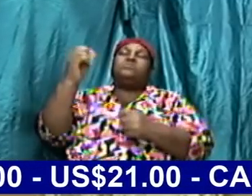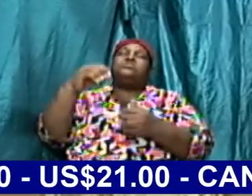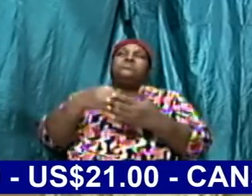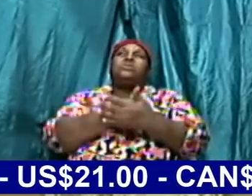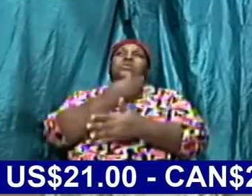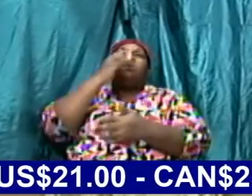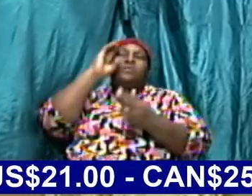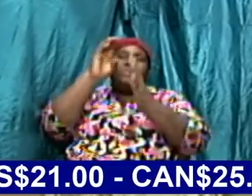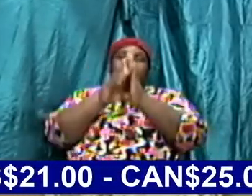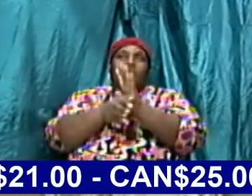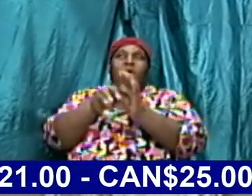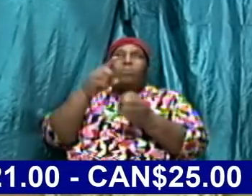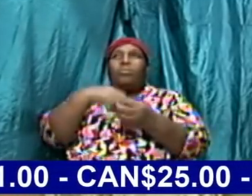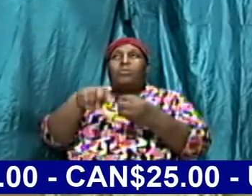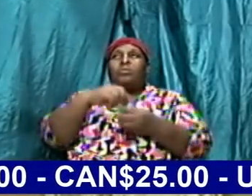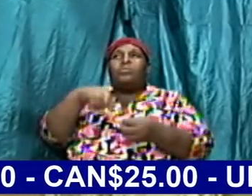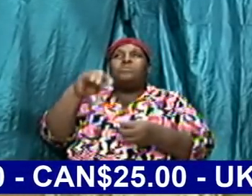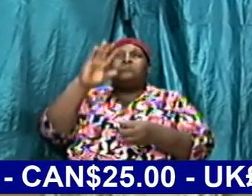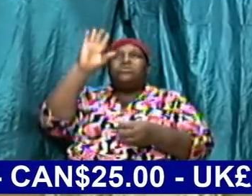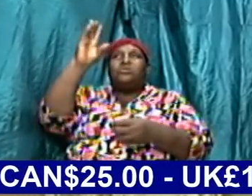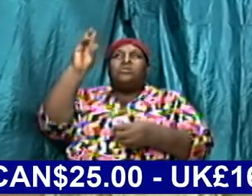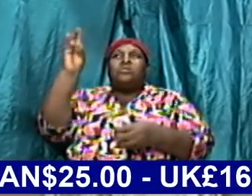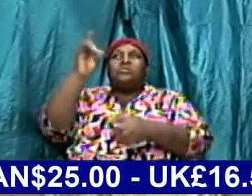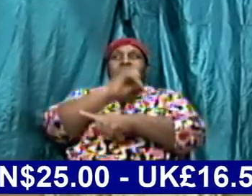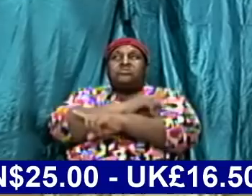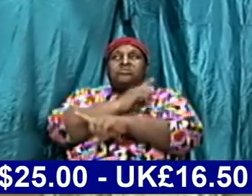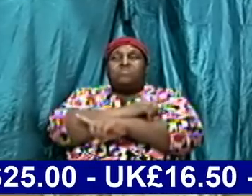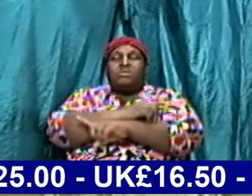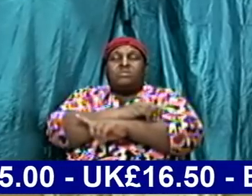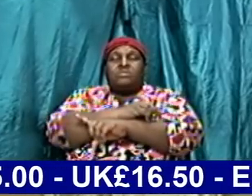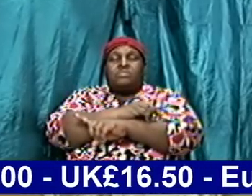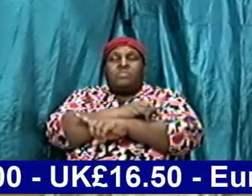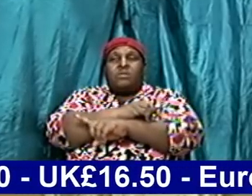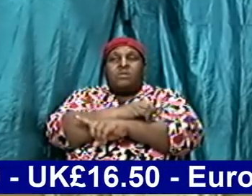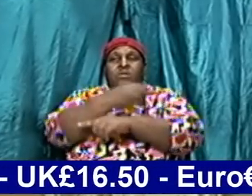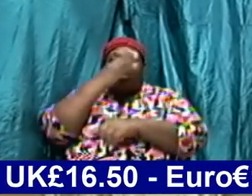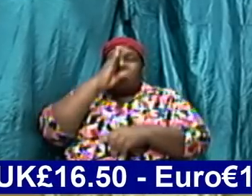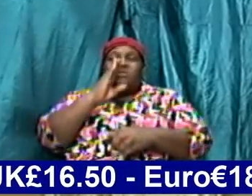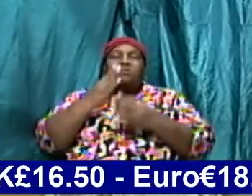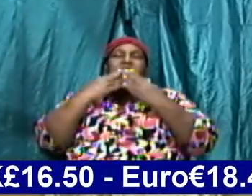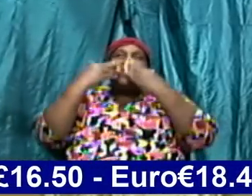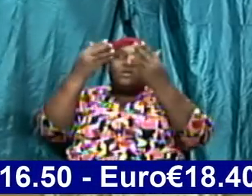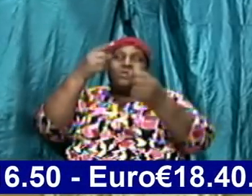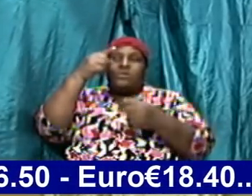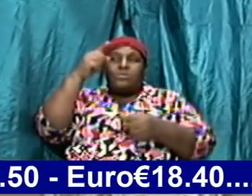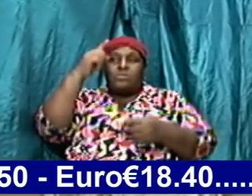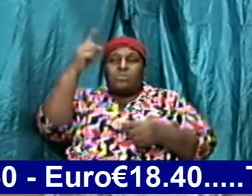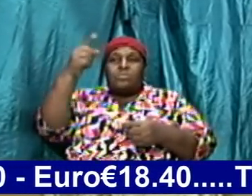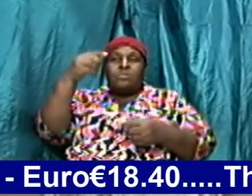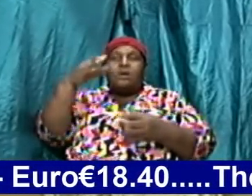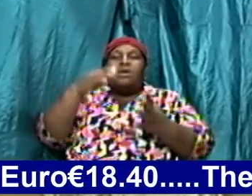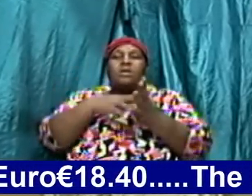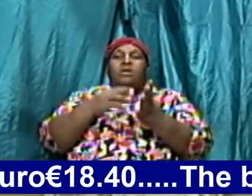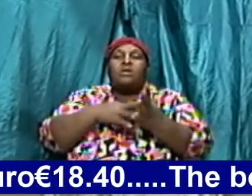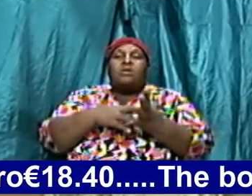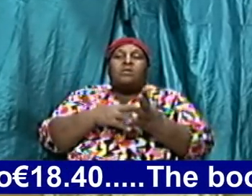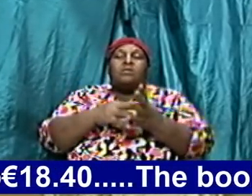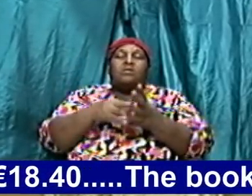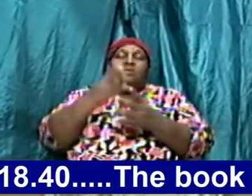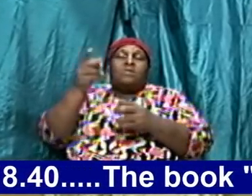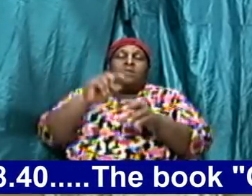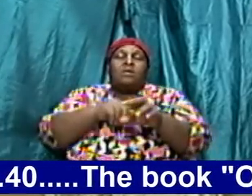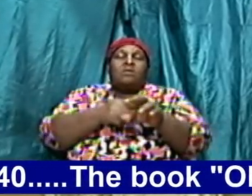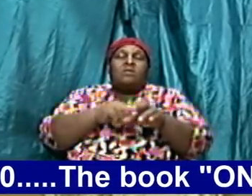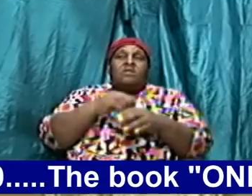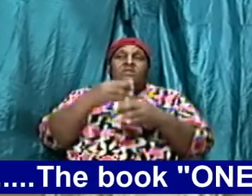Sabbath and what really is the Sabbath in this time. God, thank you again as we look to you, the author, the finisher of